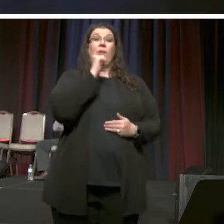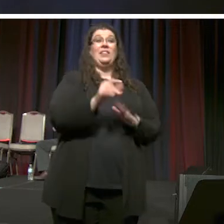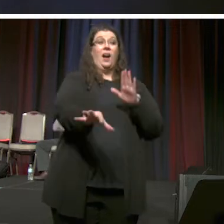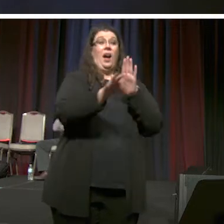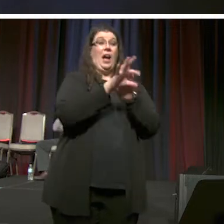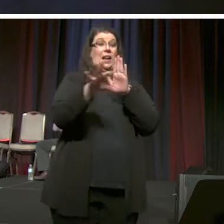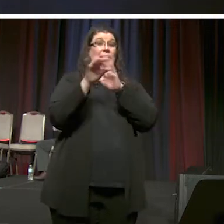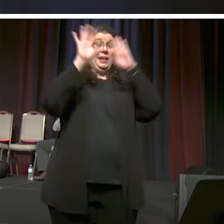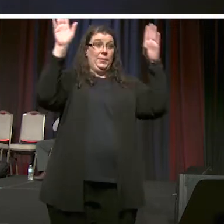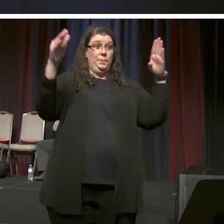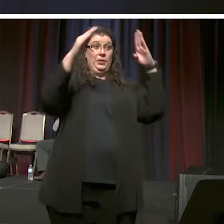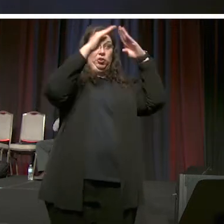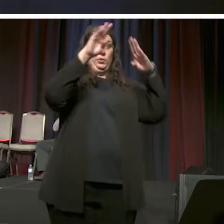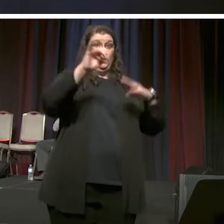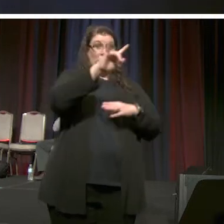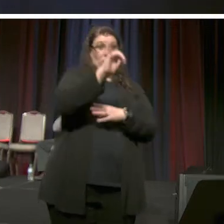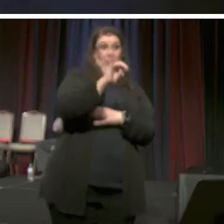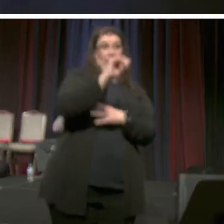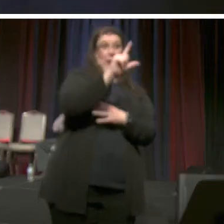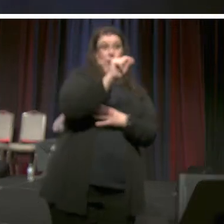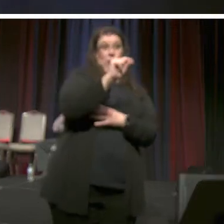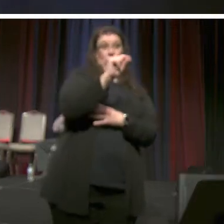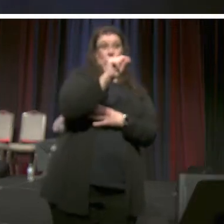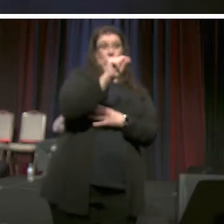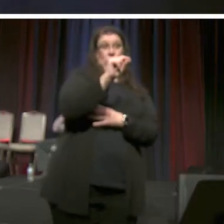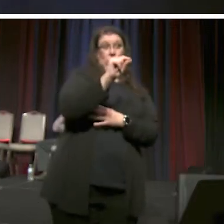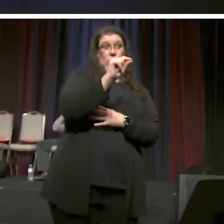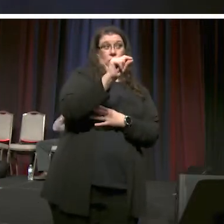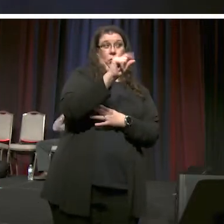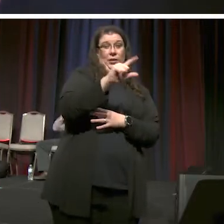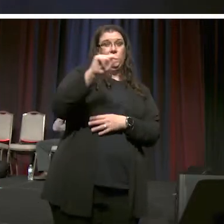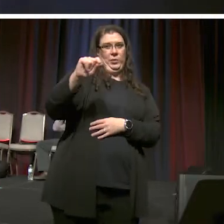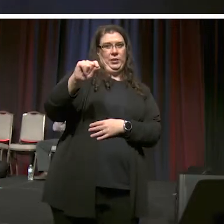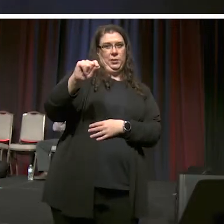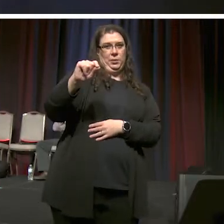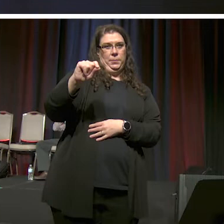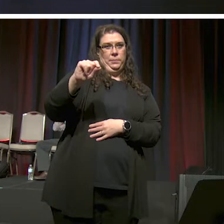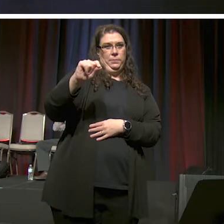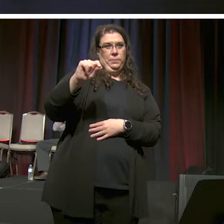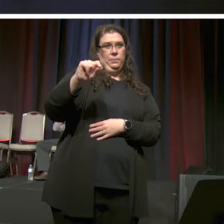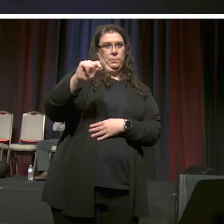in July of 2020 because